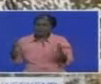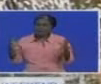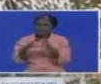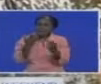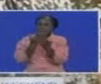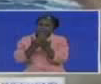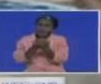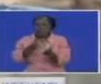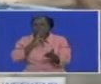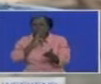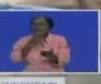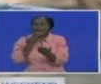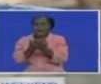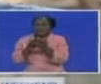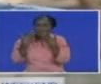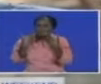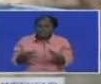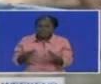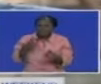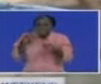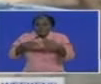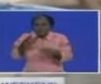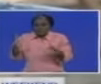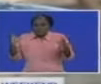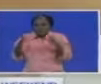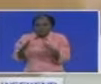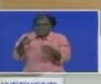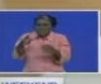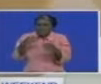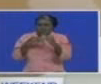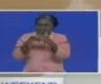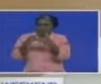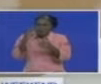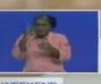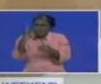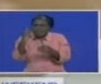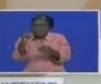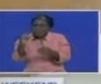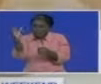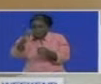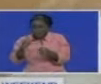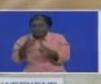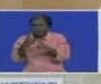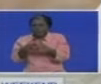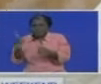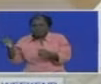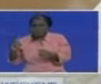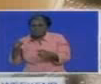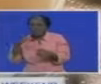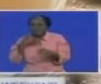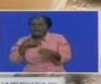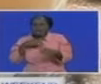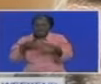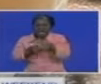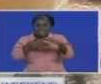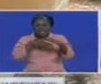maji. The residents of Marigoine are among the estimated 40% of Nairobi residents who do not have access to